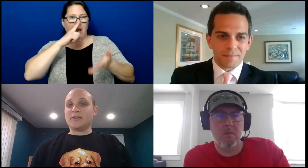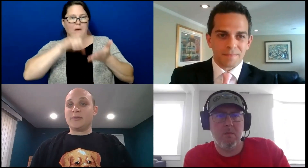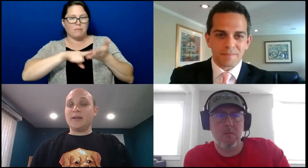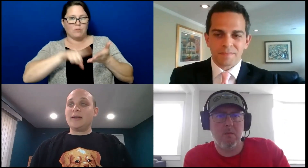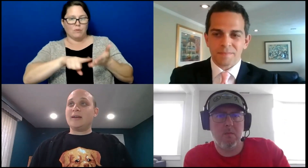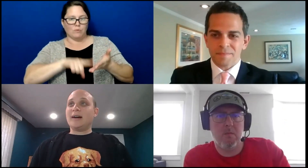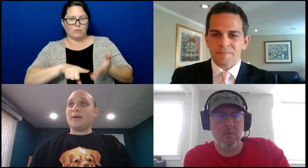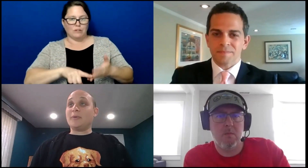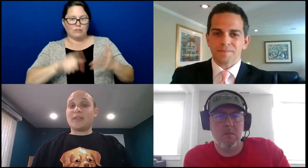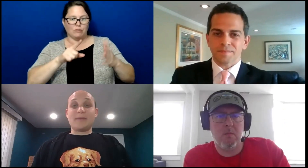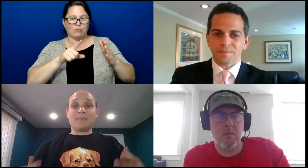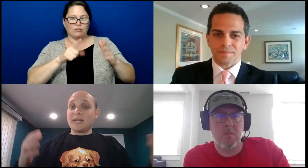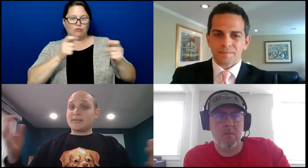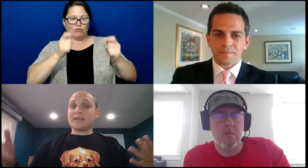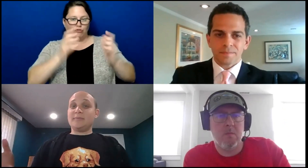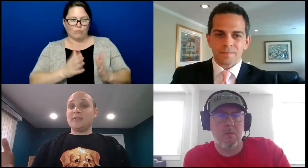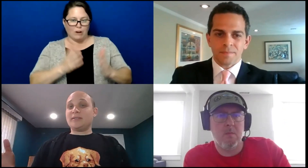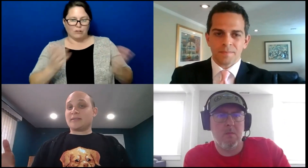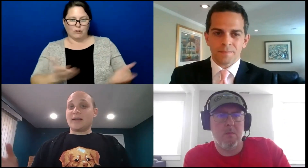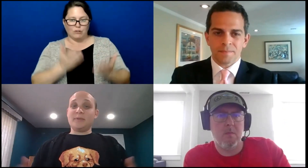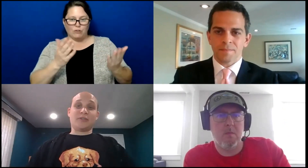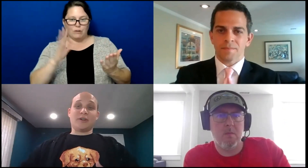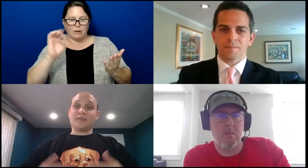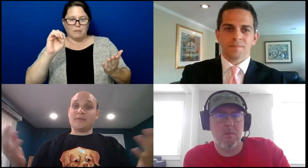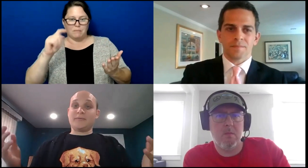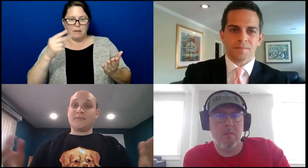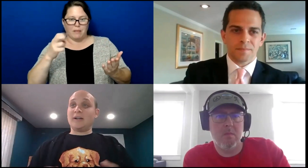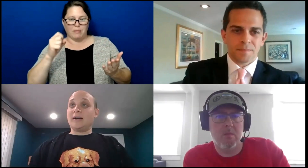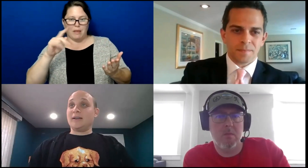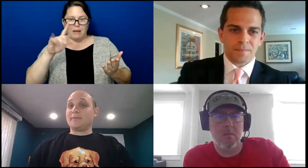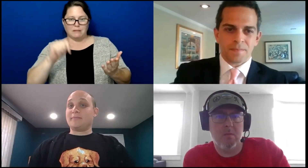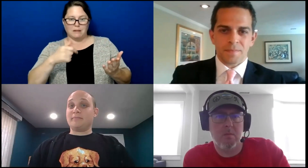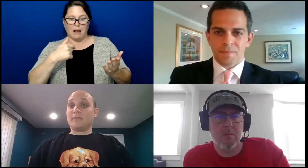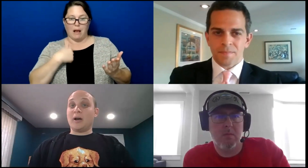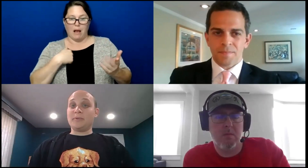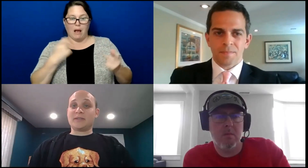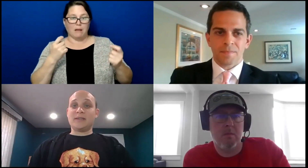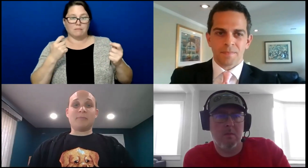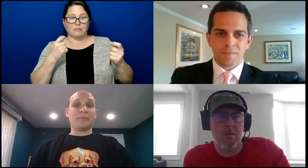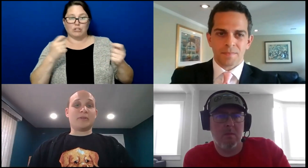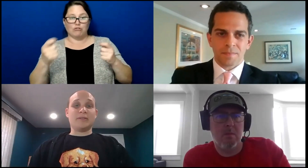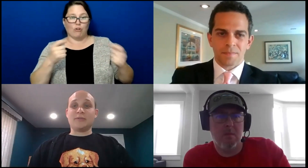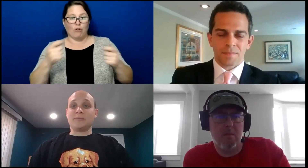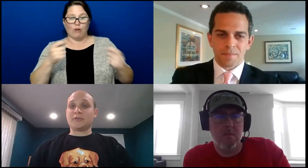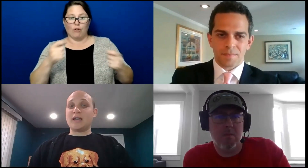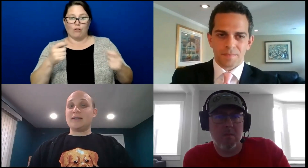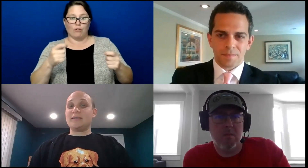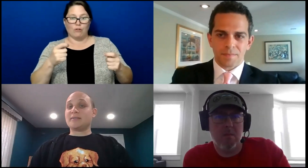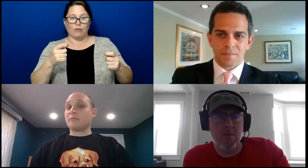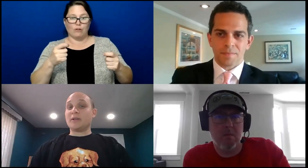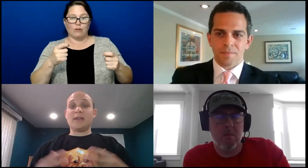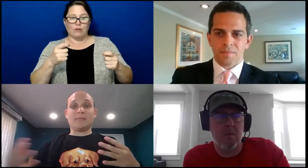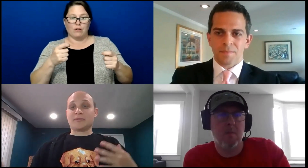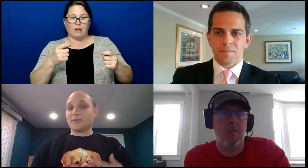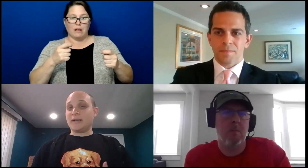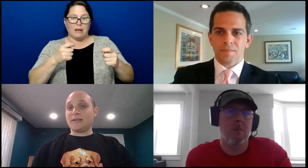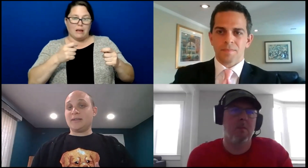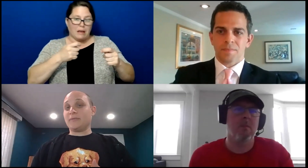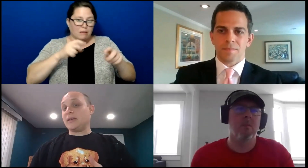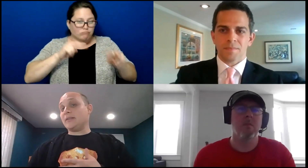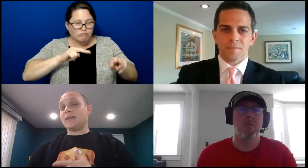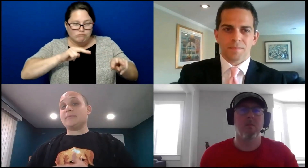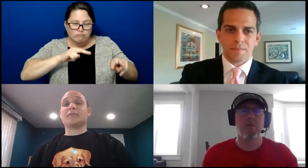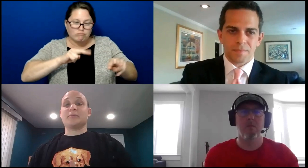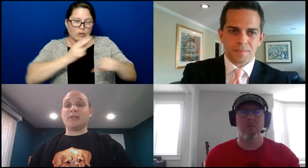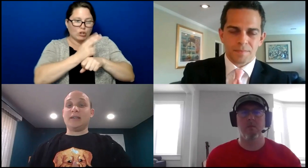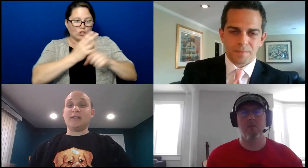Bethesda. So what that basically means is I'm in charge of helping us keep up with consumer trends, what gamers are liking